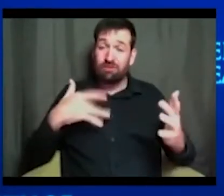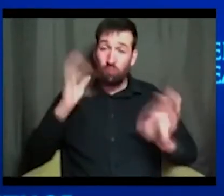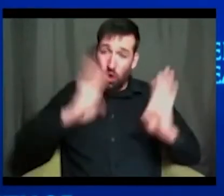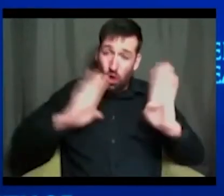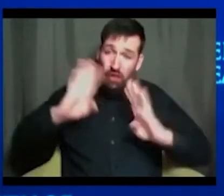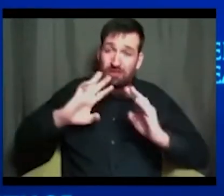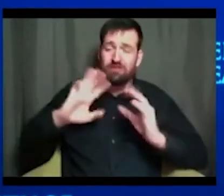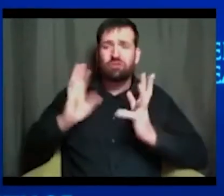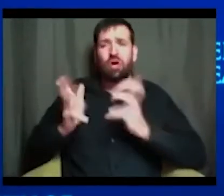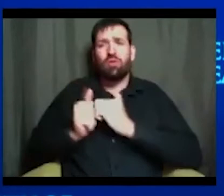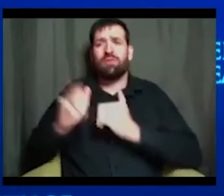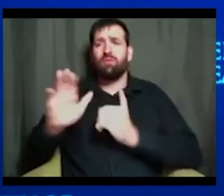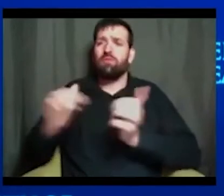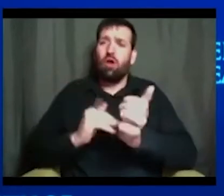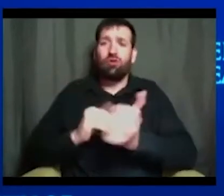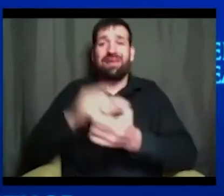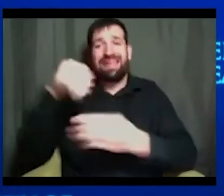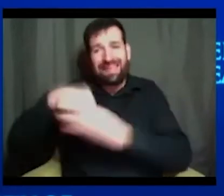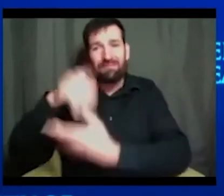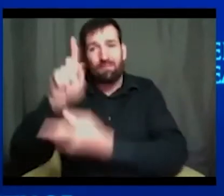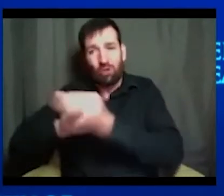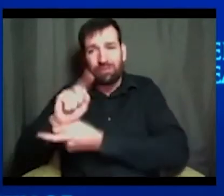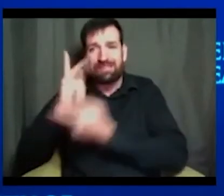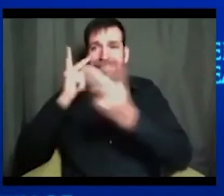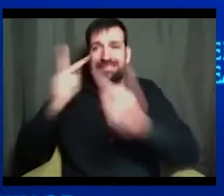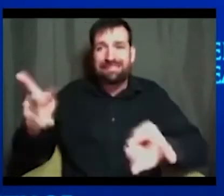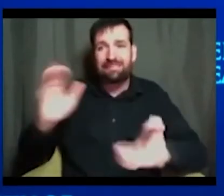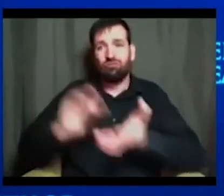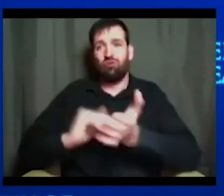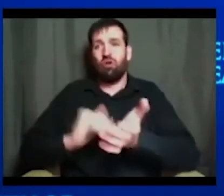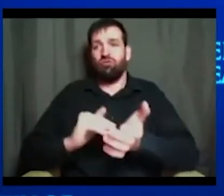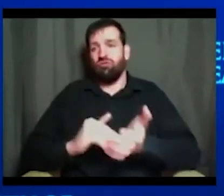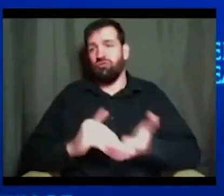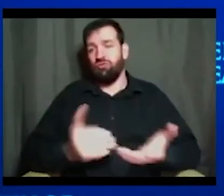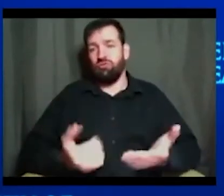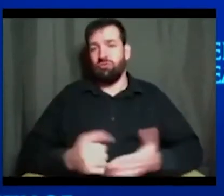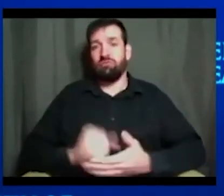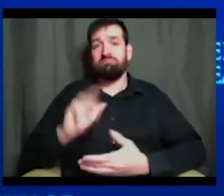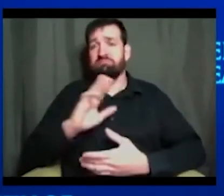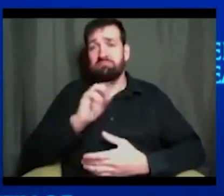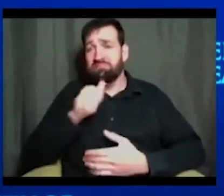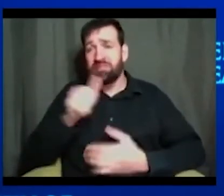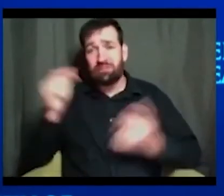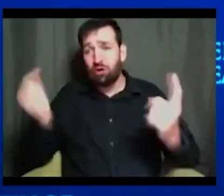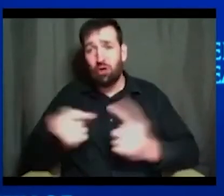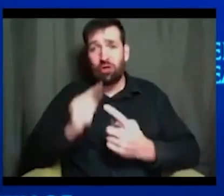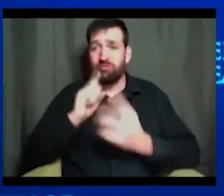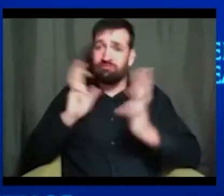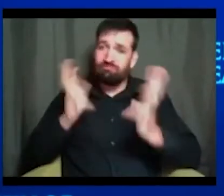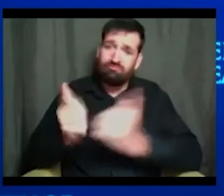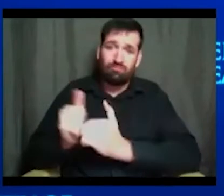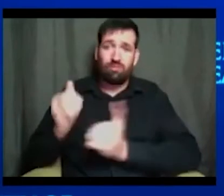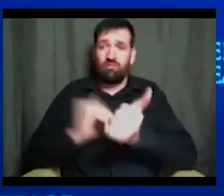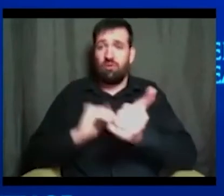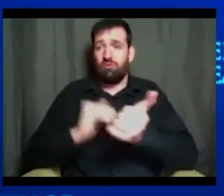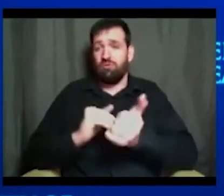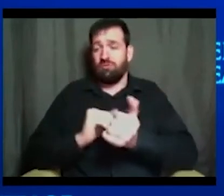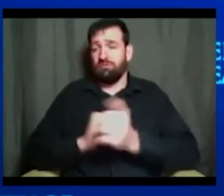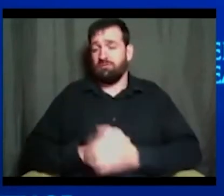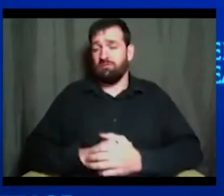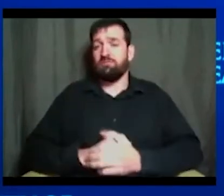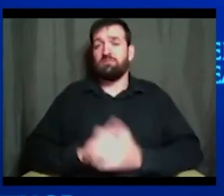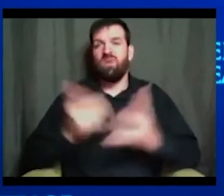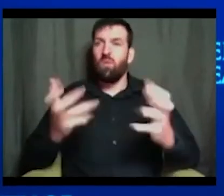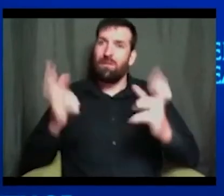do it in person. Go see your provider. It never hurts to see your provider and have those discussions. So I want people to keep an